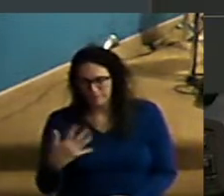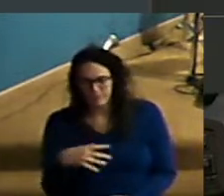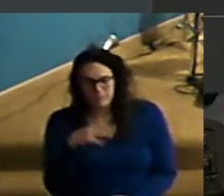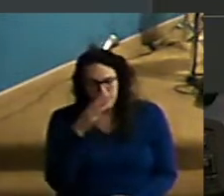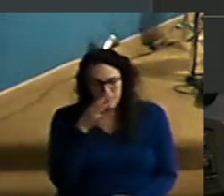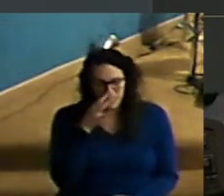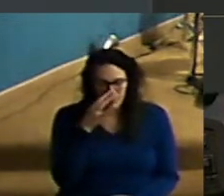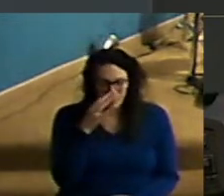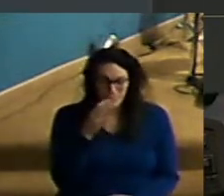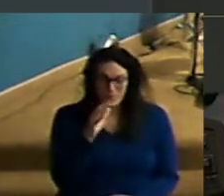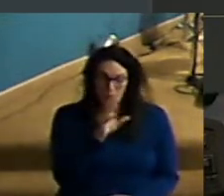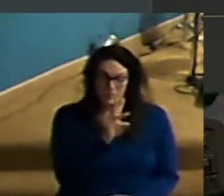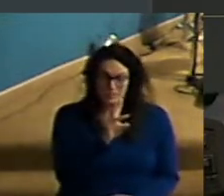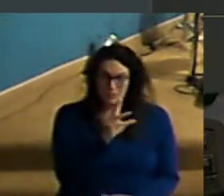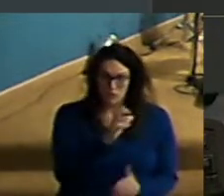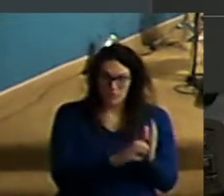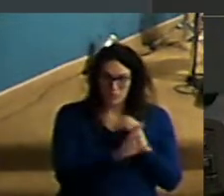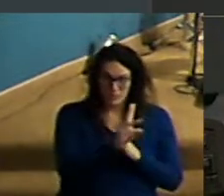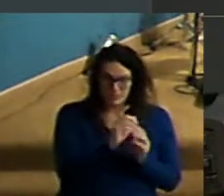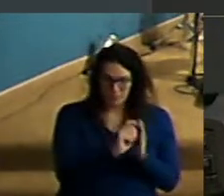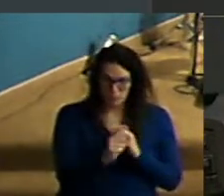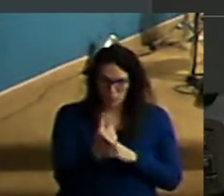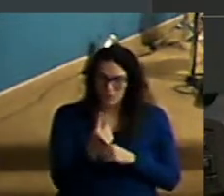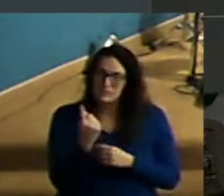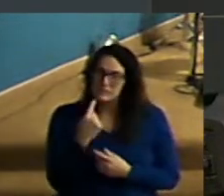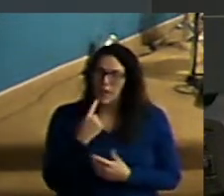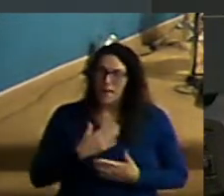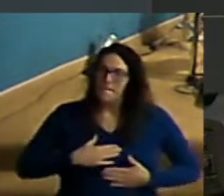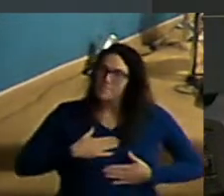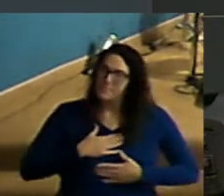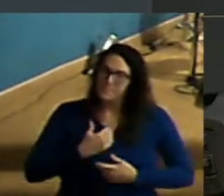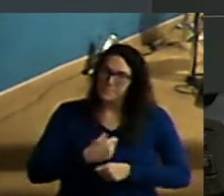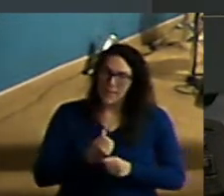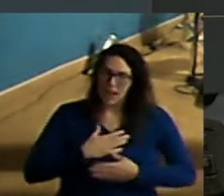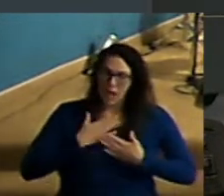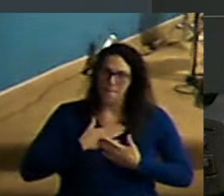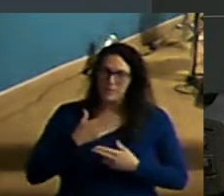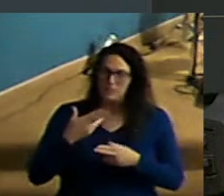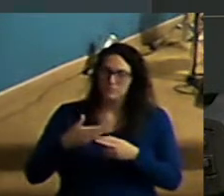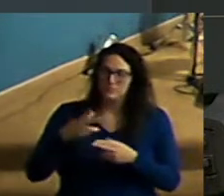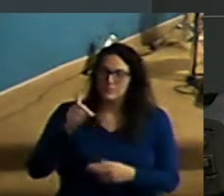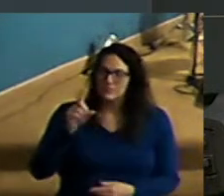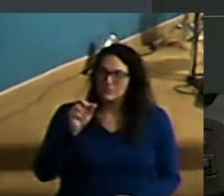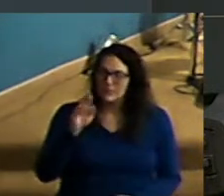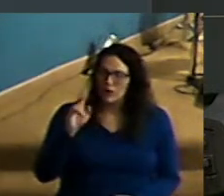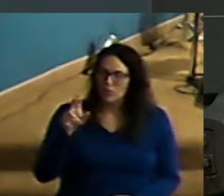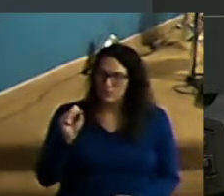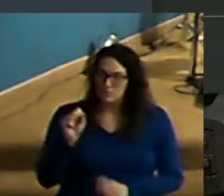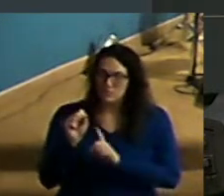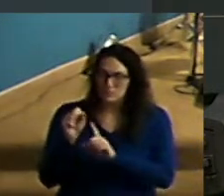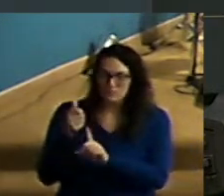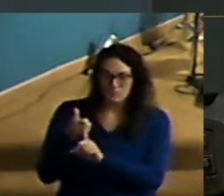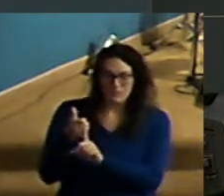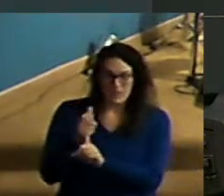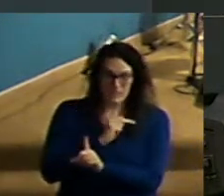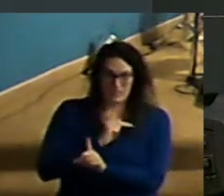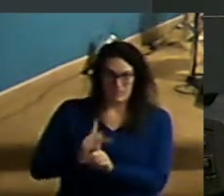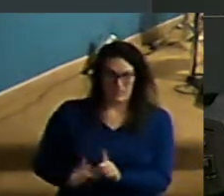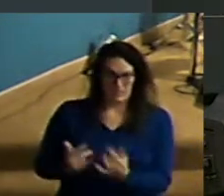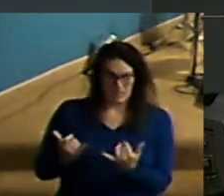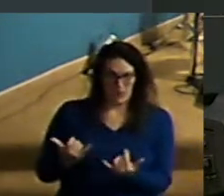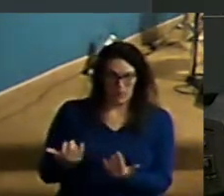Daniel 6, verse 1. It pleased Darius. Darius is now the new king on the block. It went from